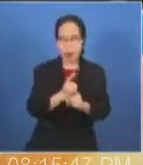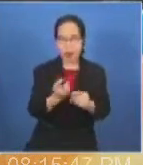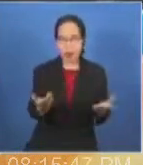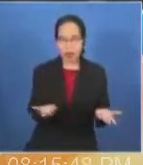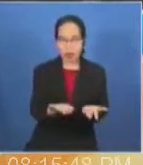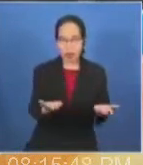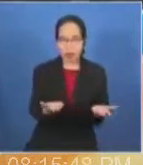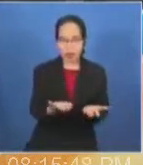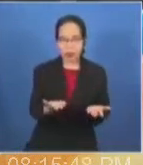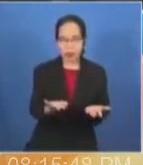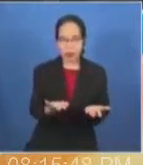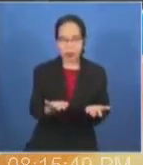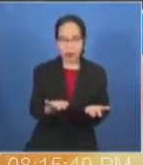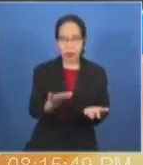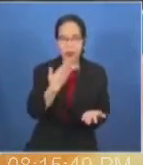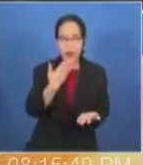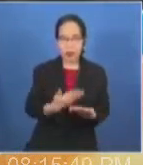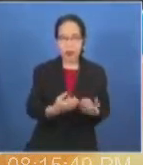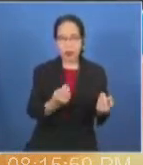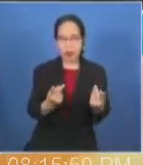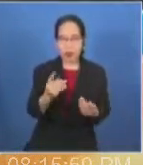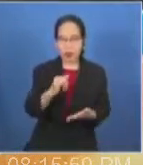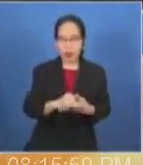by our brethren.